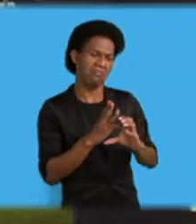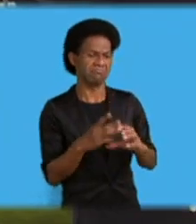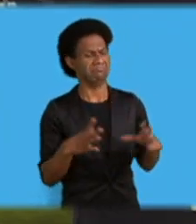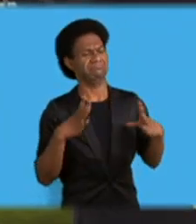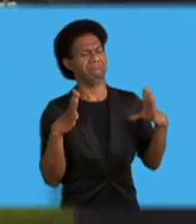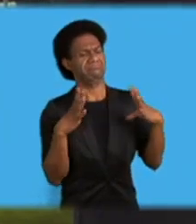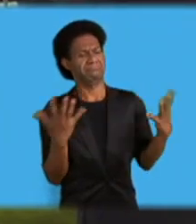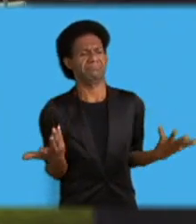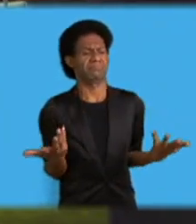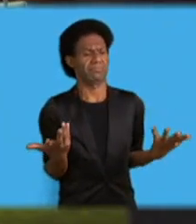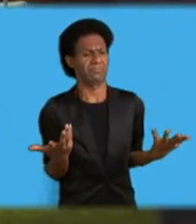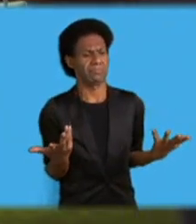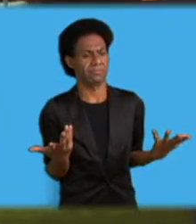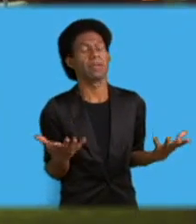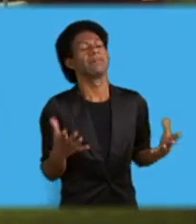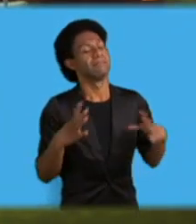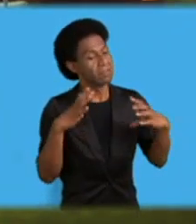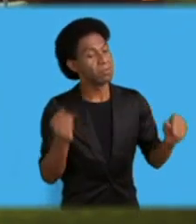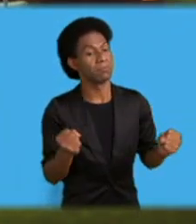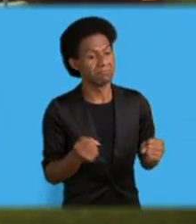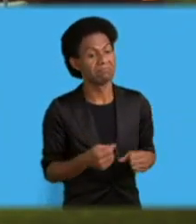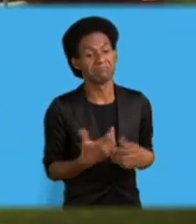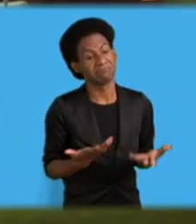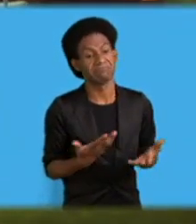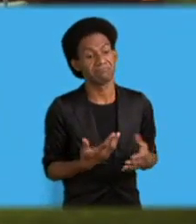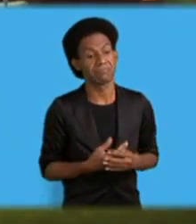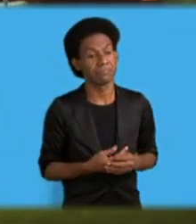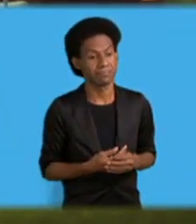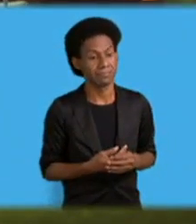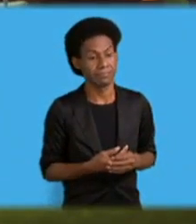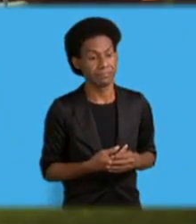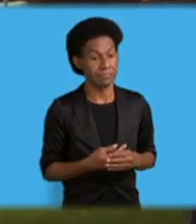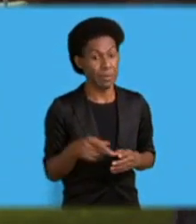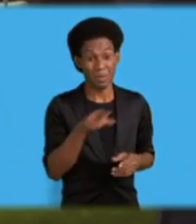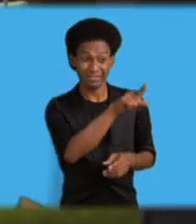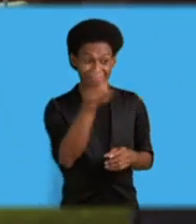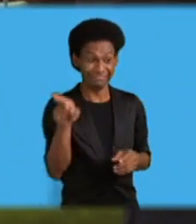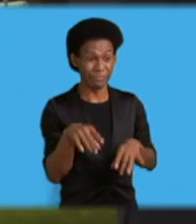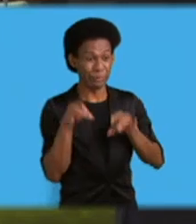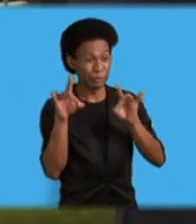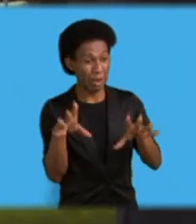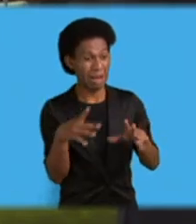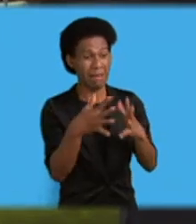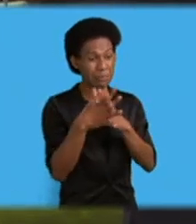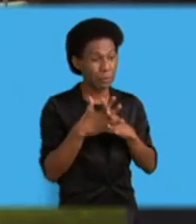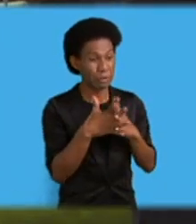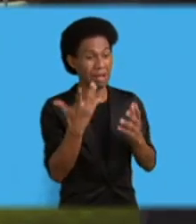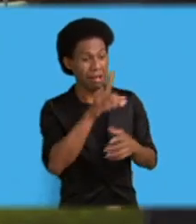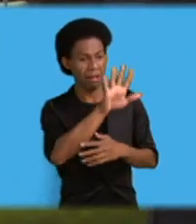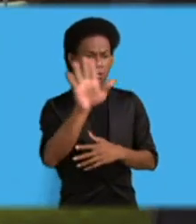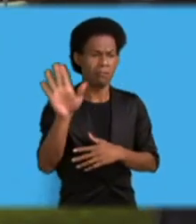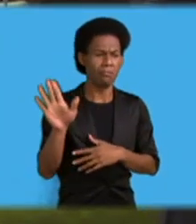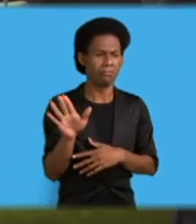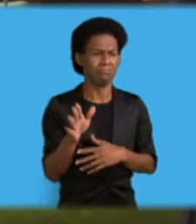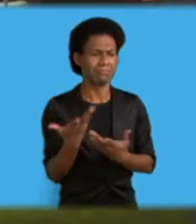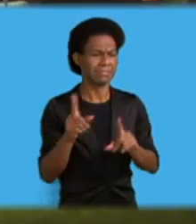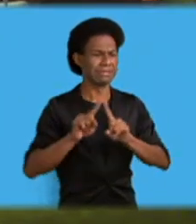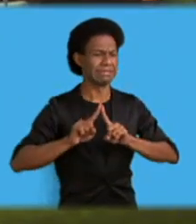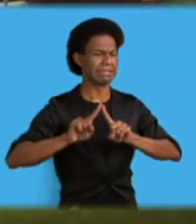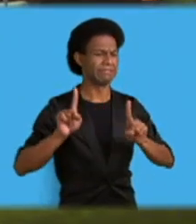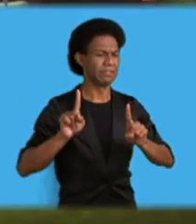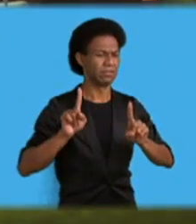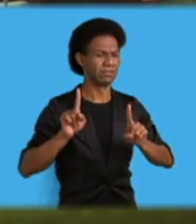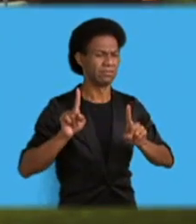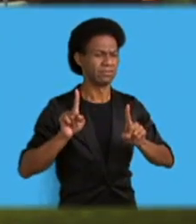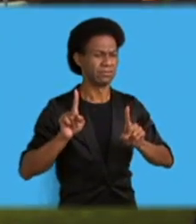Speaker, whether they come from Australia, USA, etc., they obviously come from different countries where they have different standards as